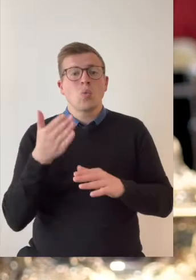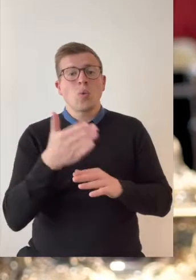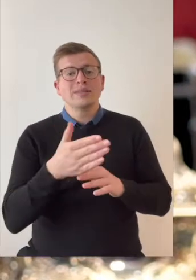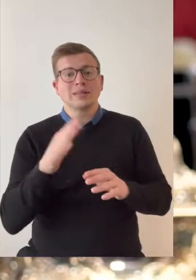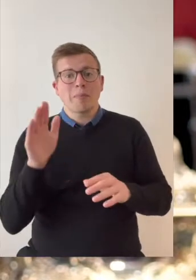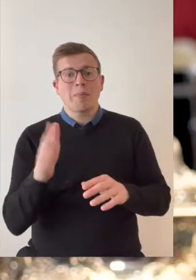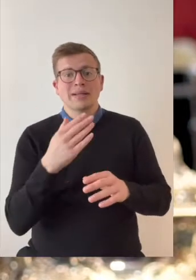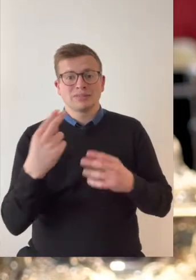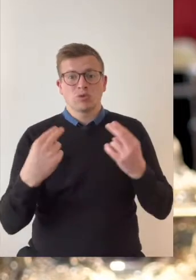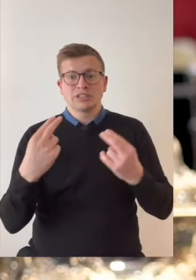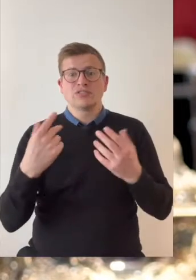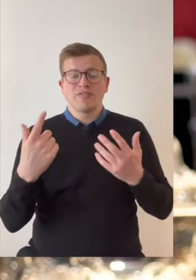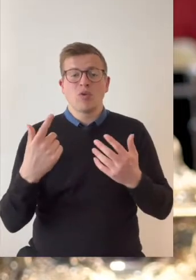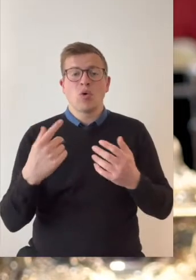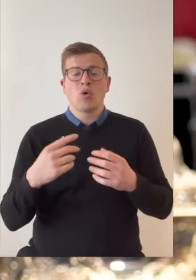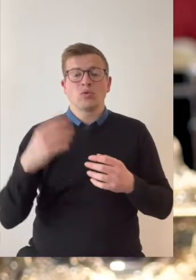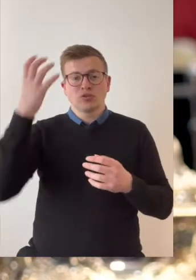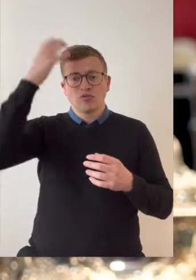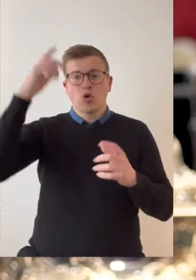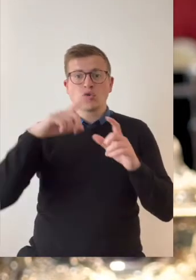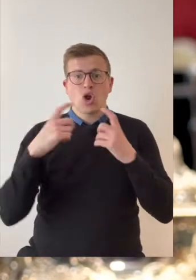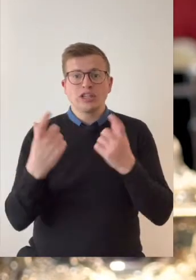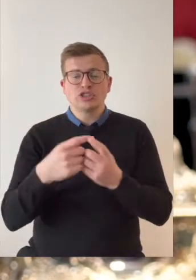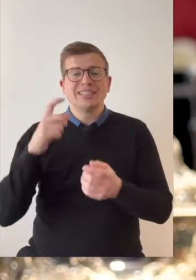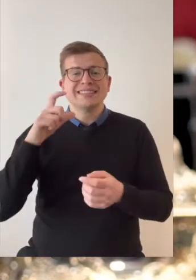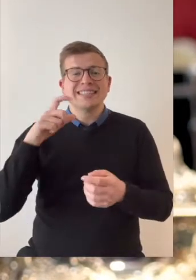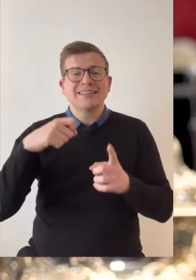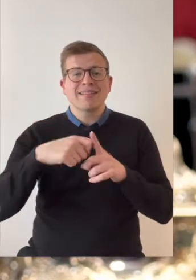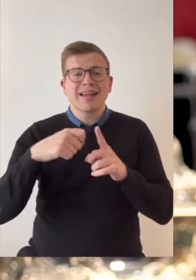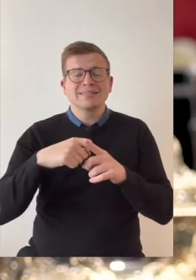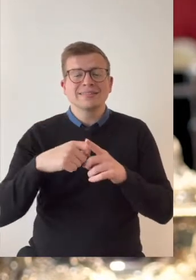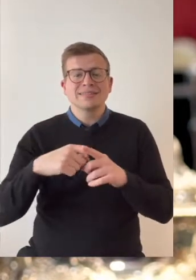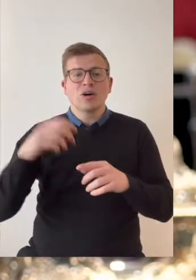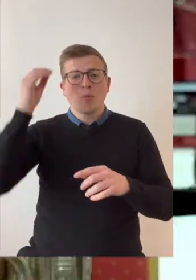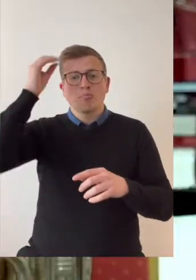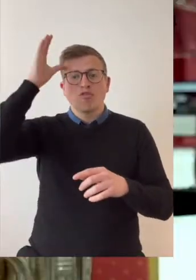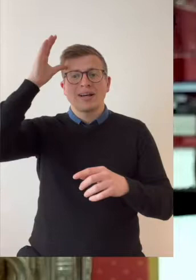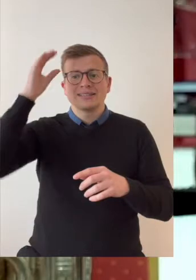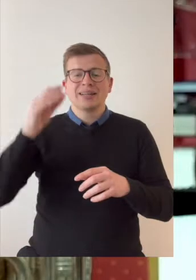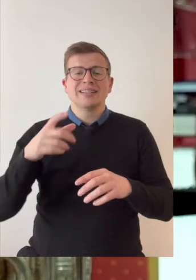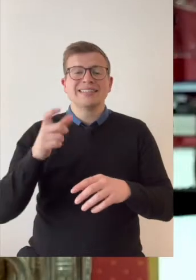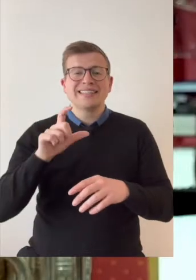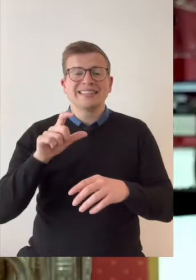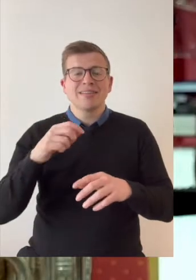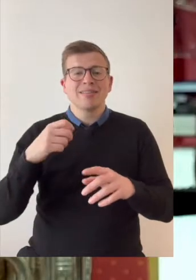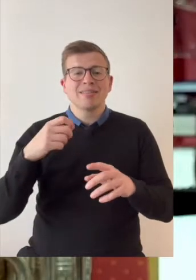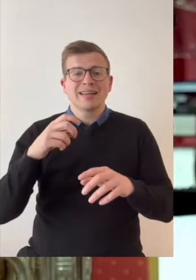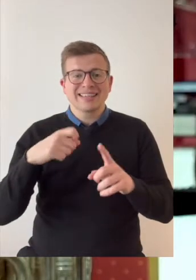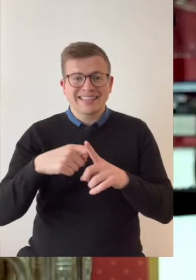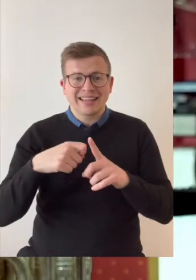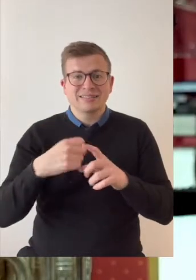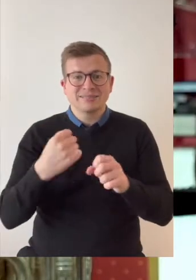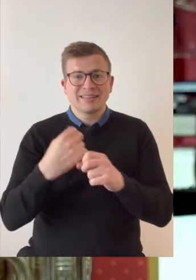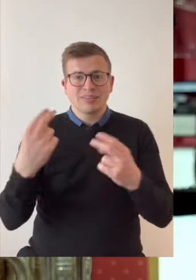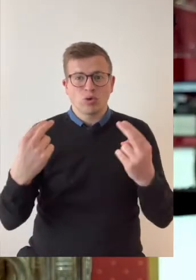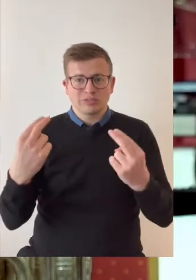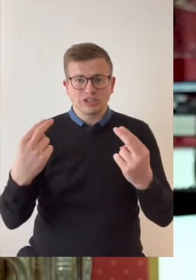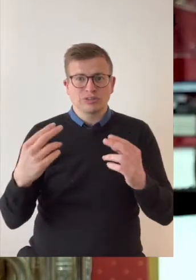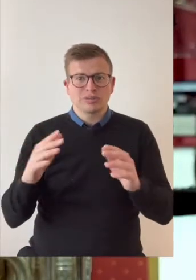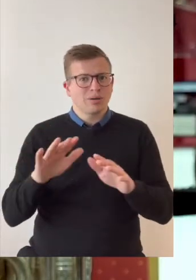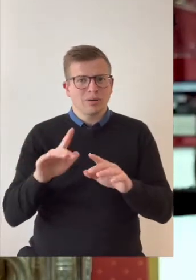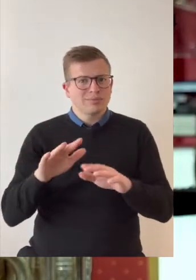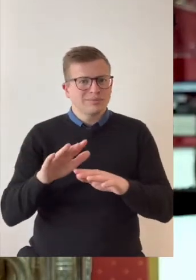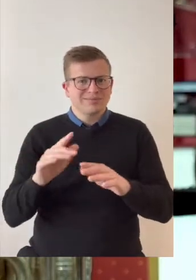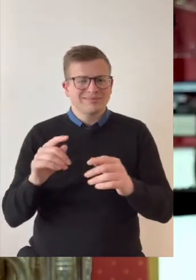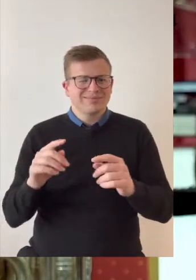College. Cecil Kidd, Professor Cecil Kidd, for the audition, and but that didn't last